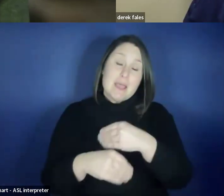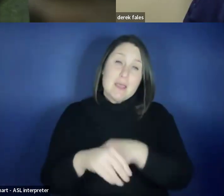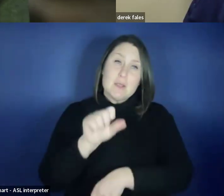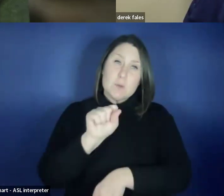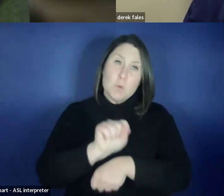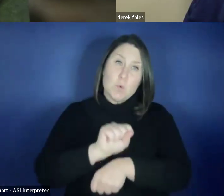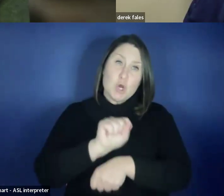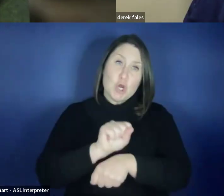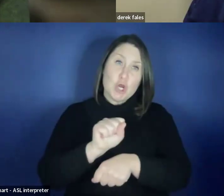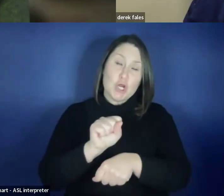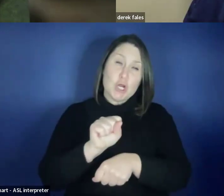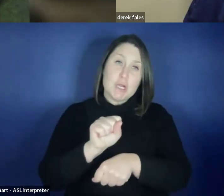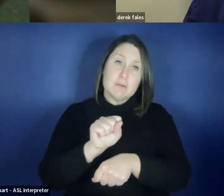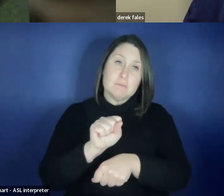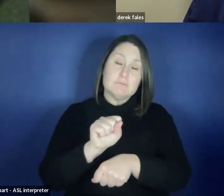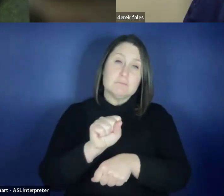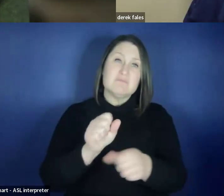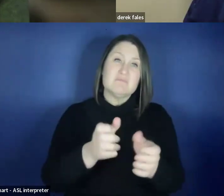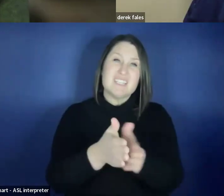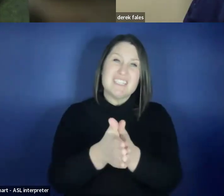incentive benefits counseling